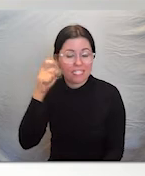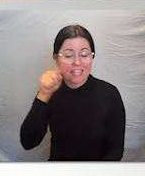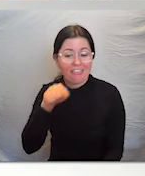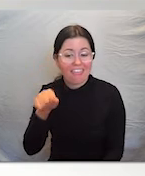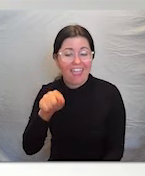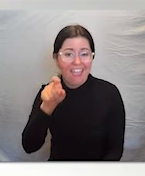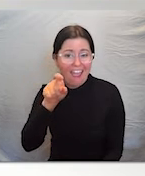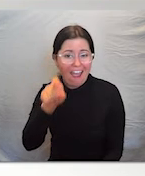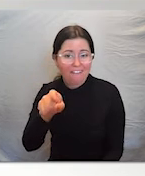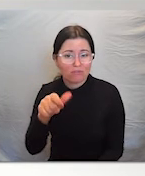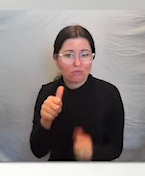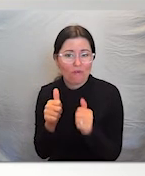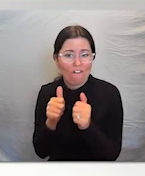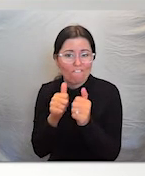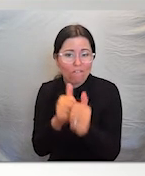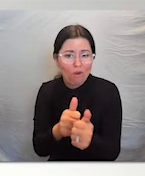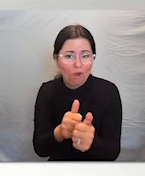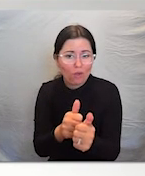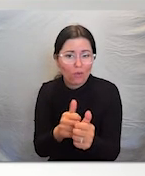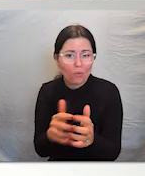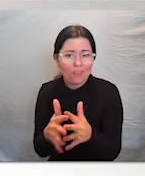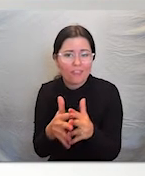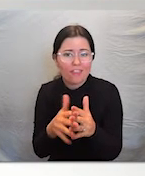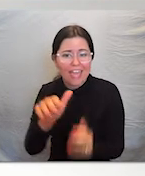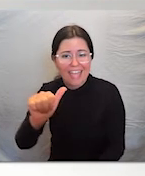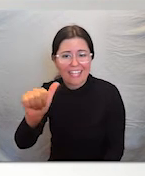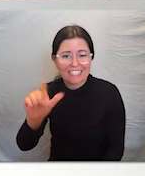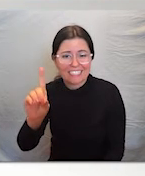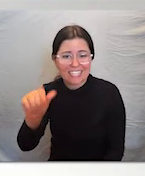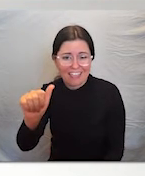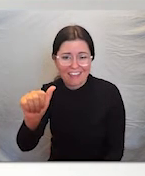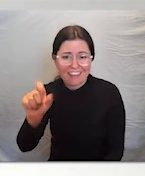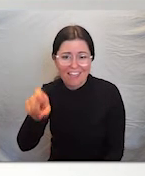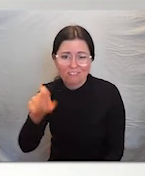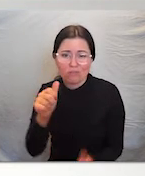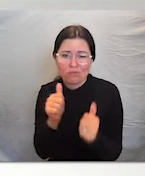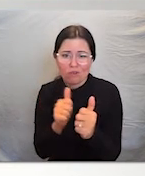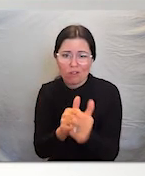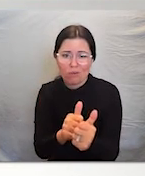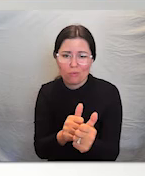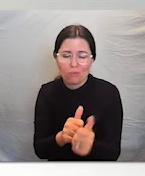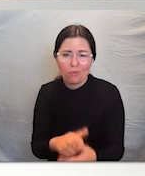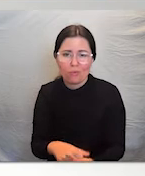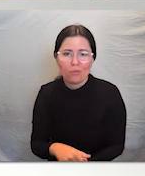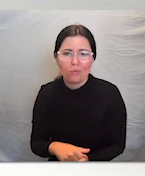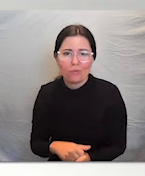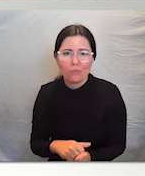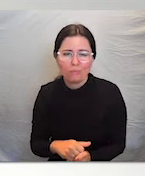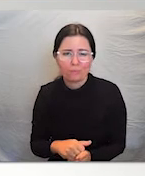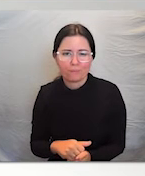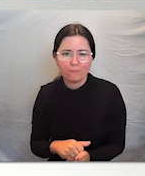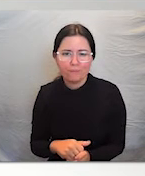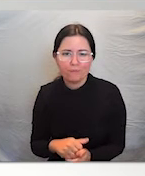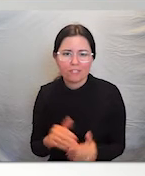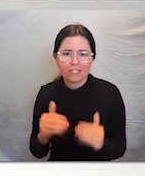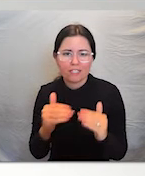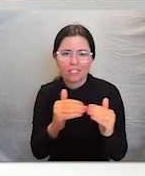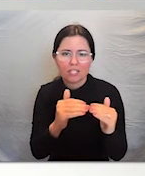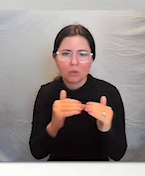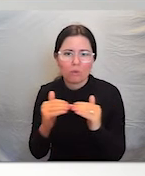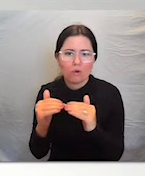follow the Americans with Disabilities Act. They have to follow the equal